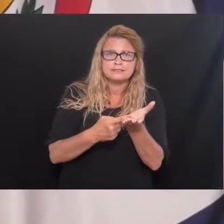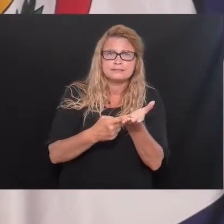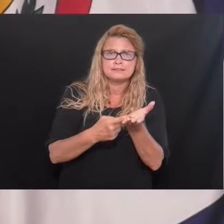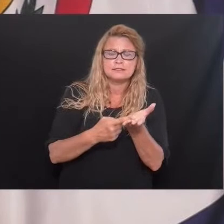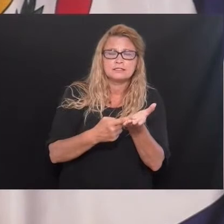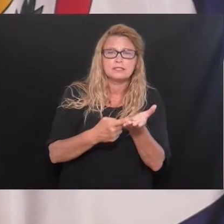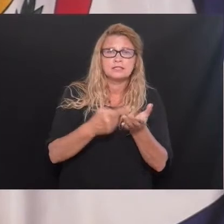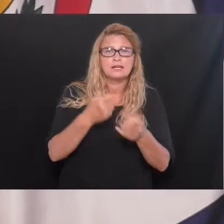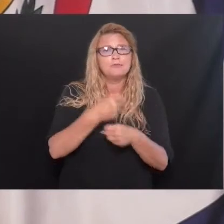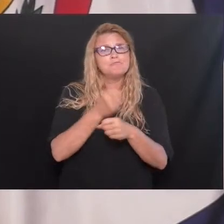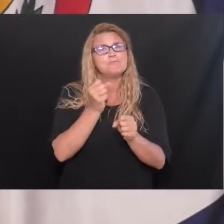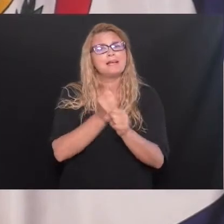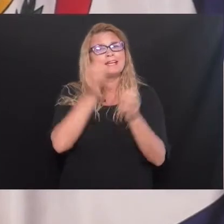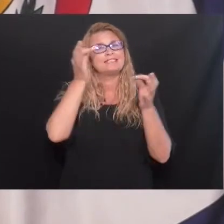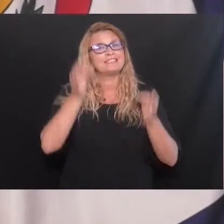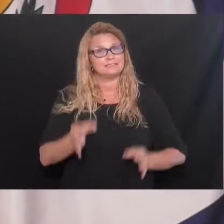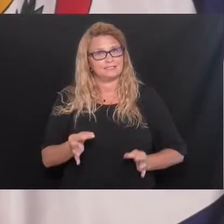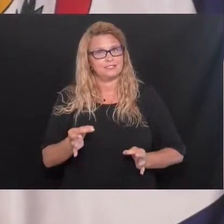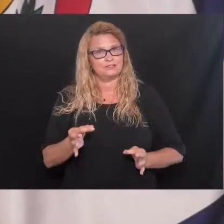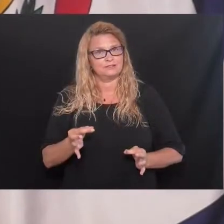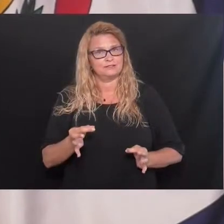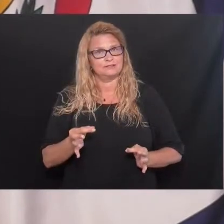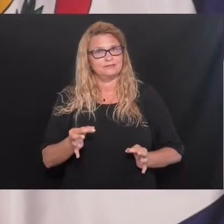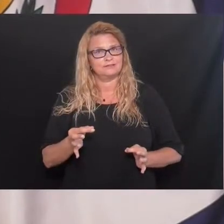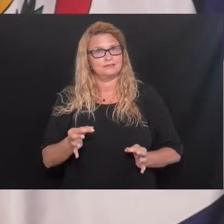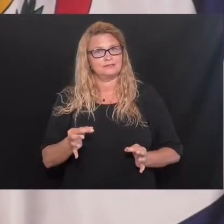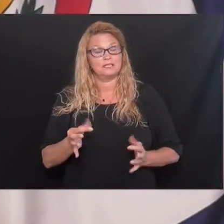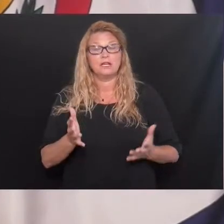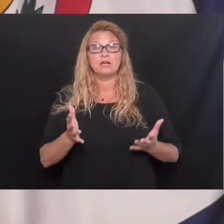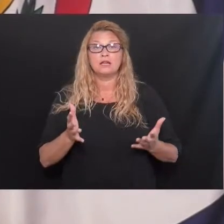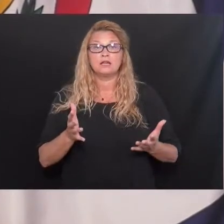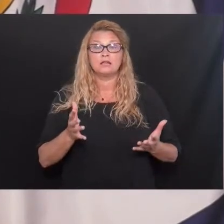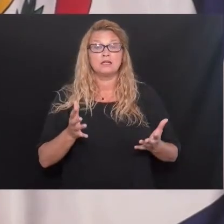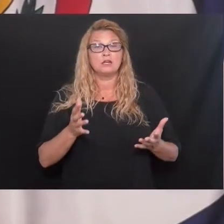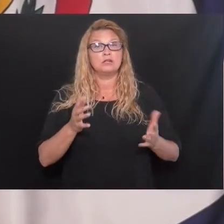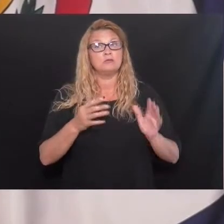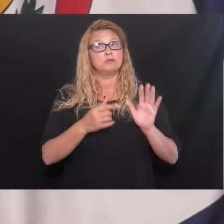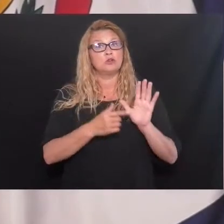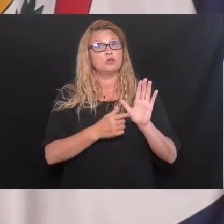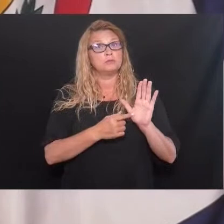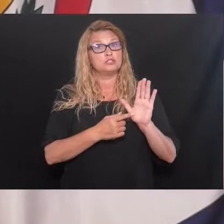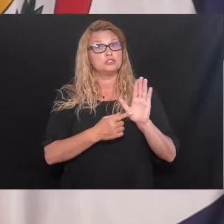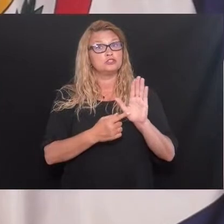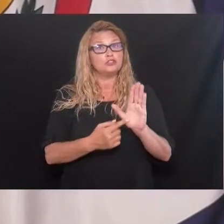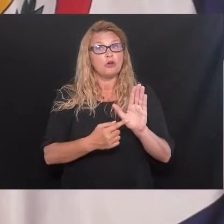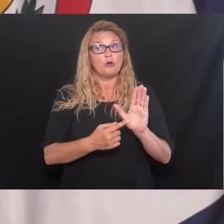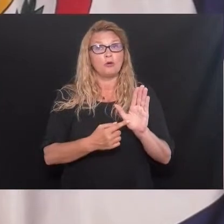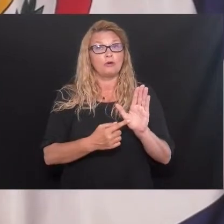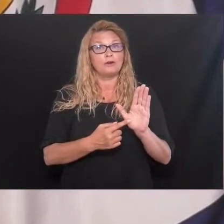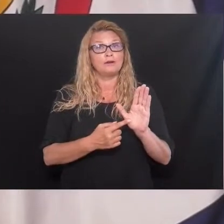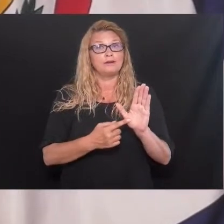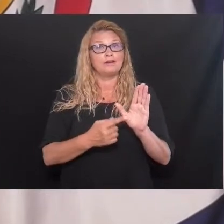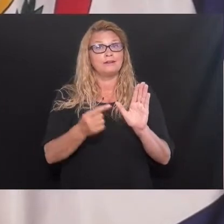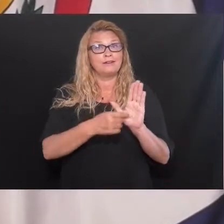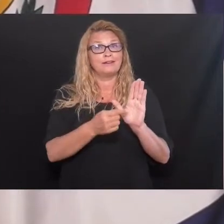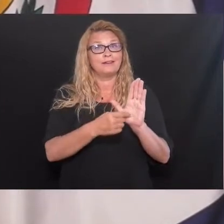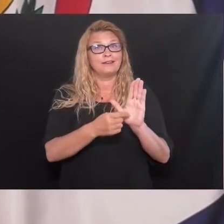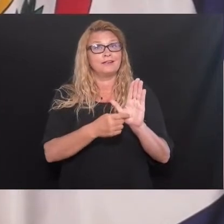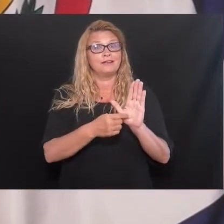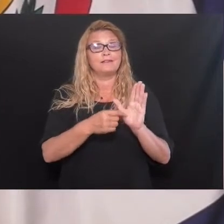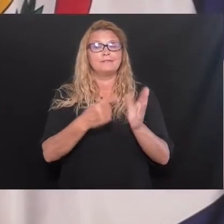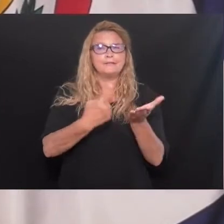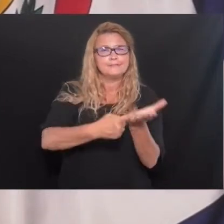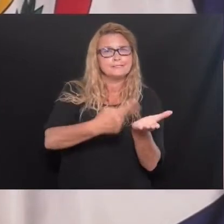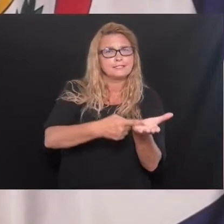and make a decision for your family. But at least show it the time of day to have a